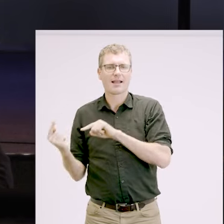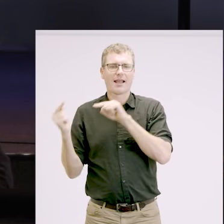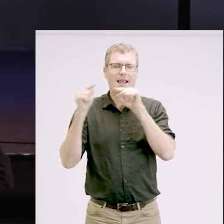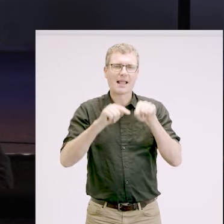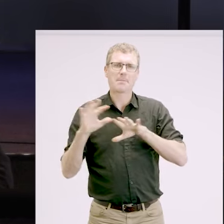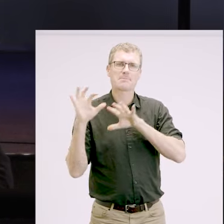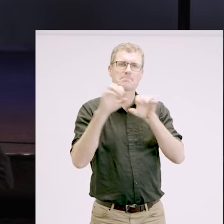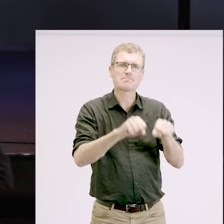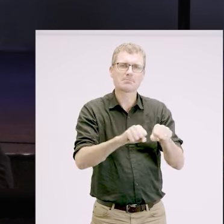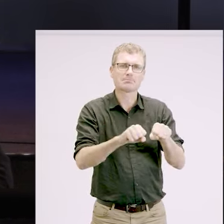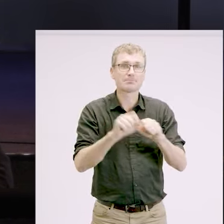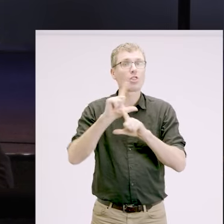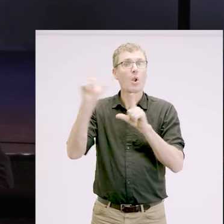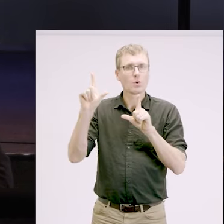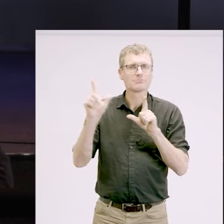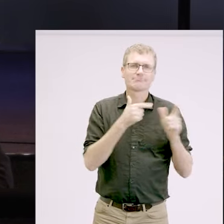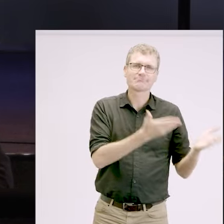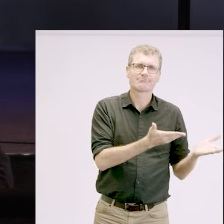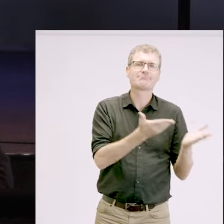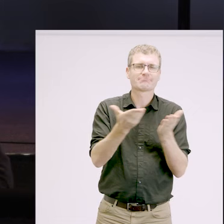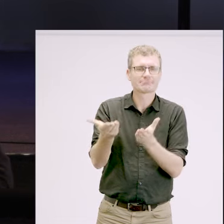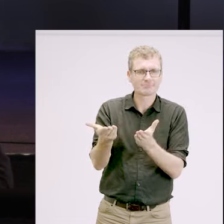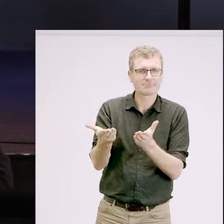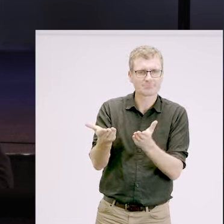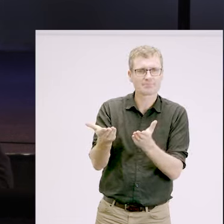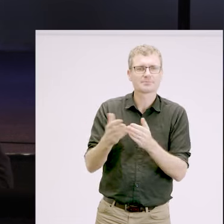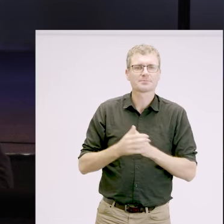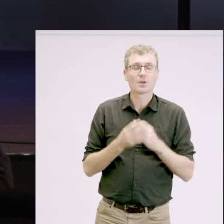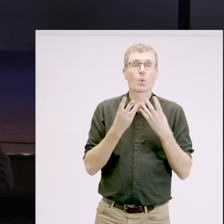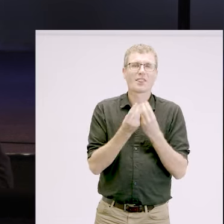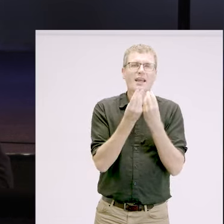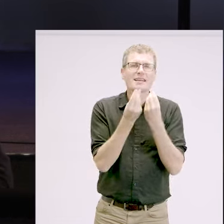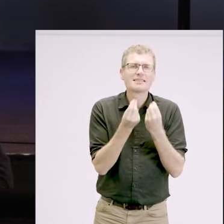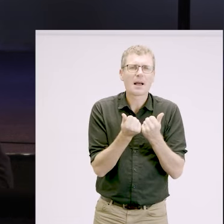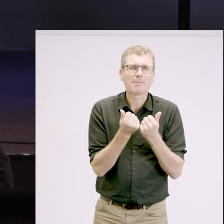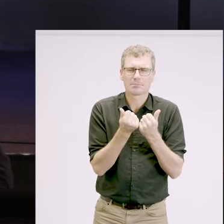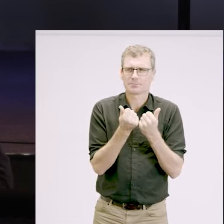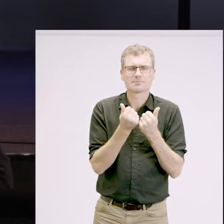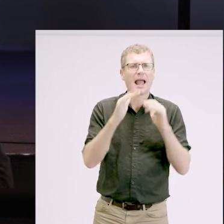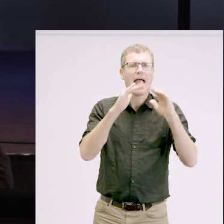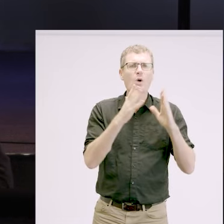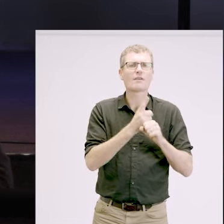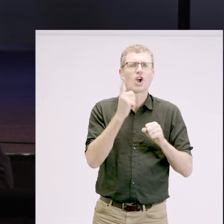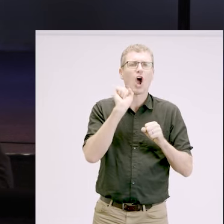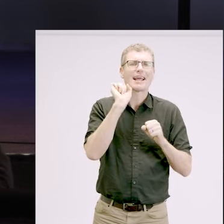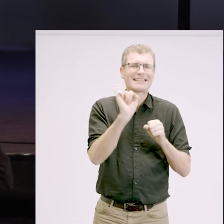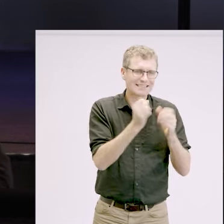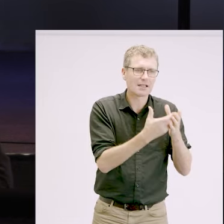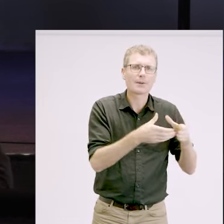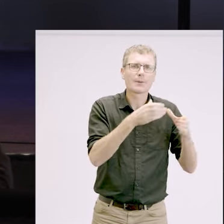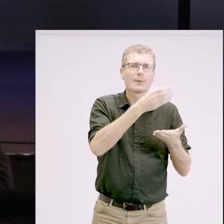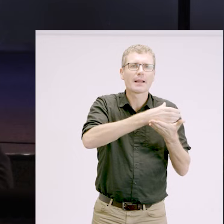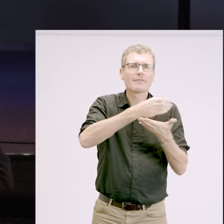it. And the Lord gave Jehoiakim, king of Judah, into his hand with some of the vessels of the house of God.